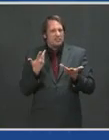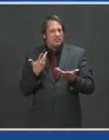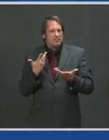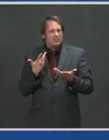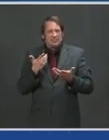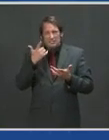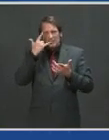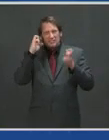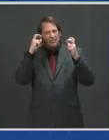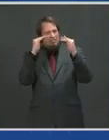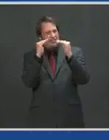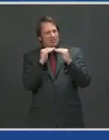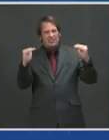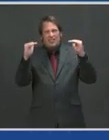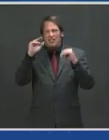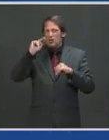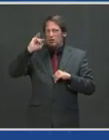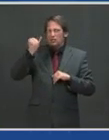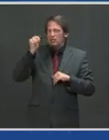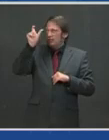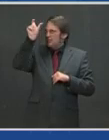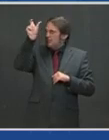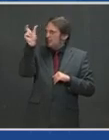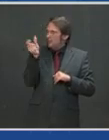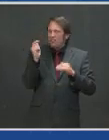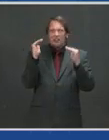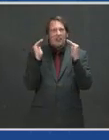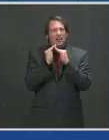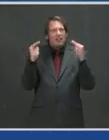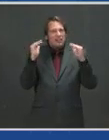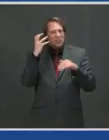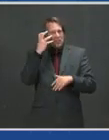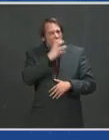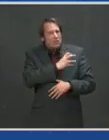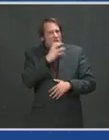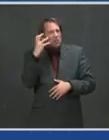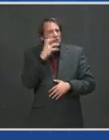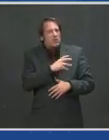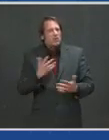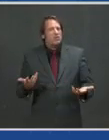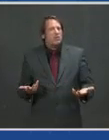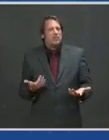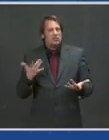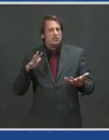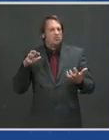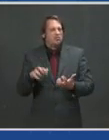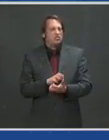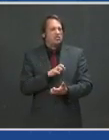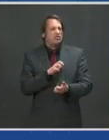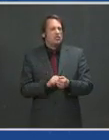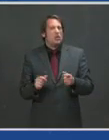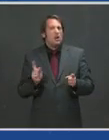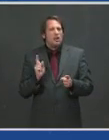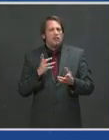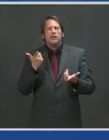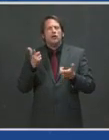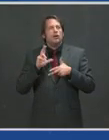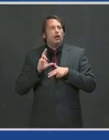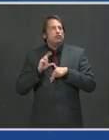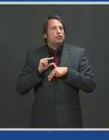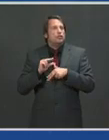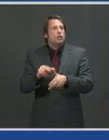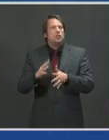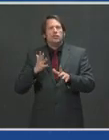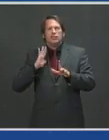ever. Or the devastating damage, seen more frequent and more intense hurricanes and storms on the East and